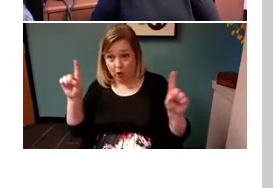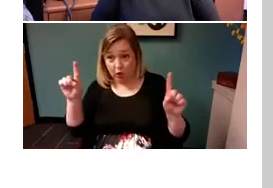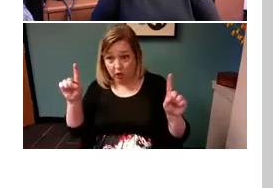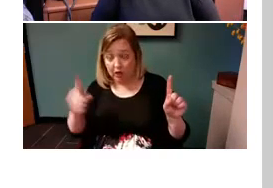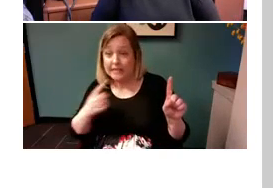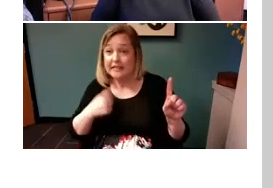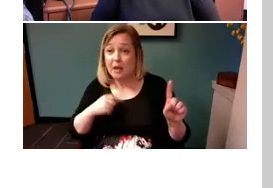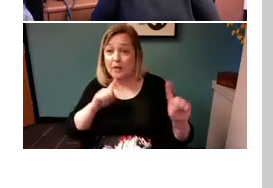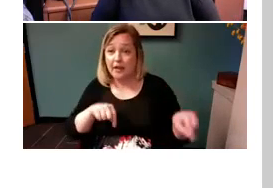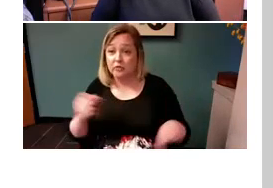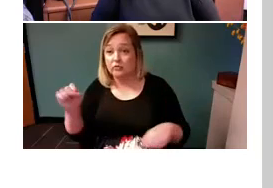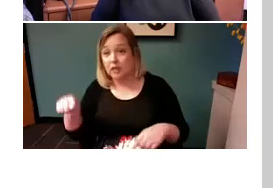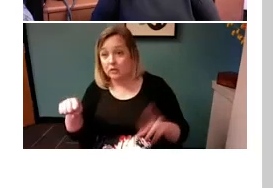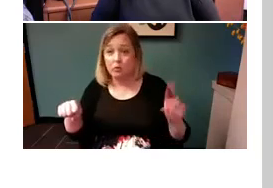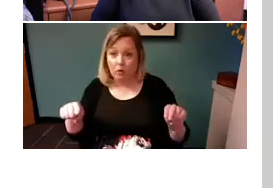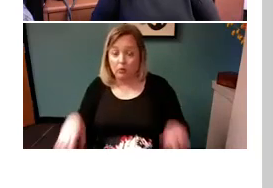no.